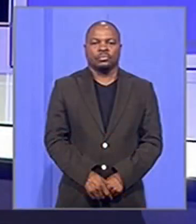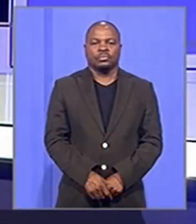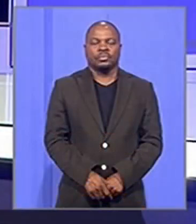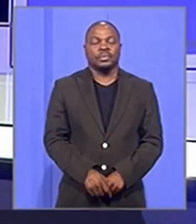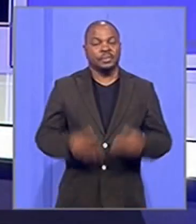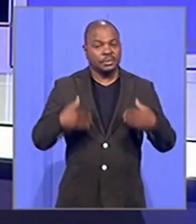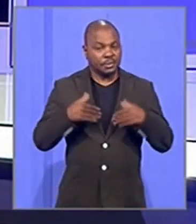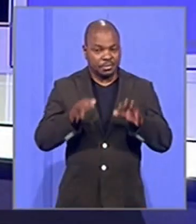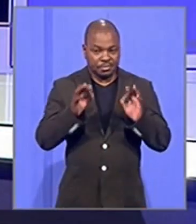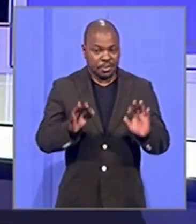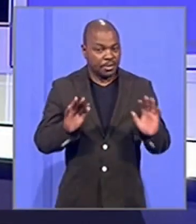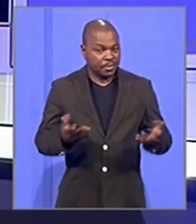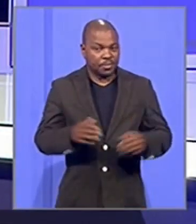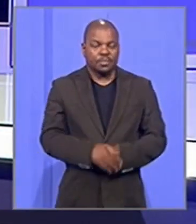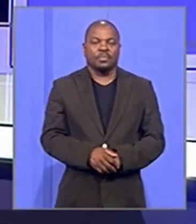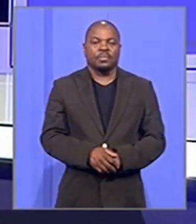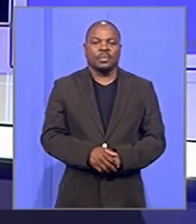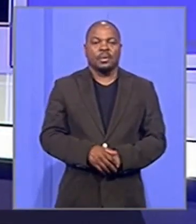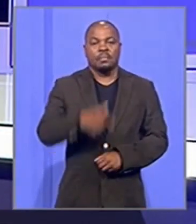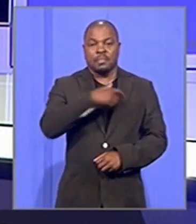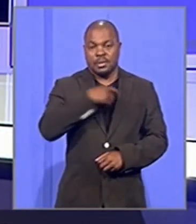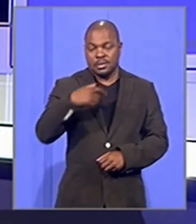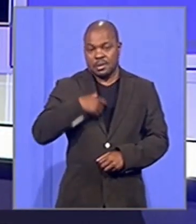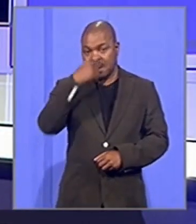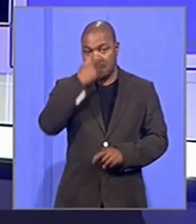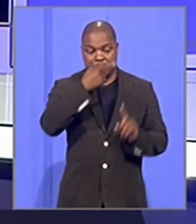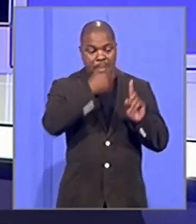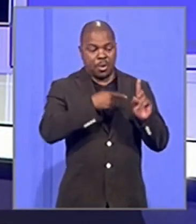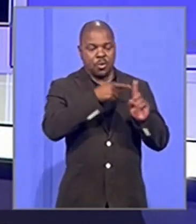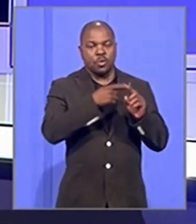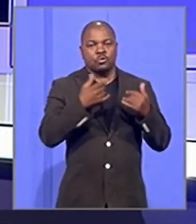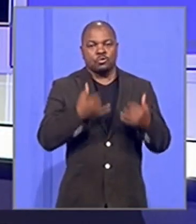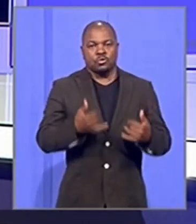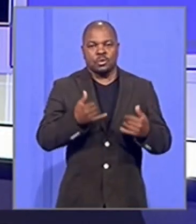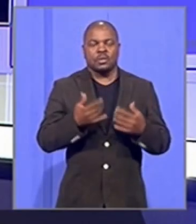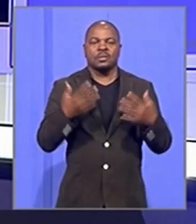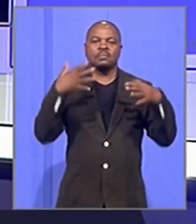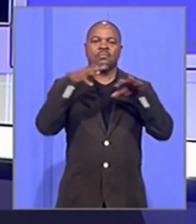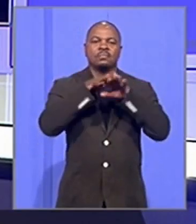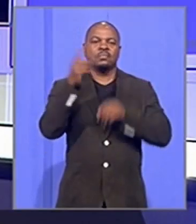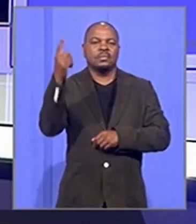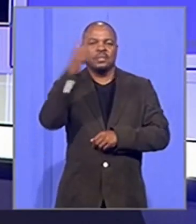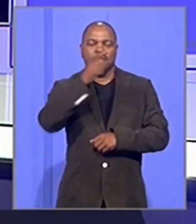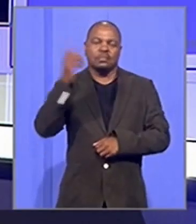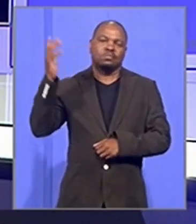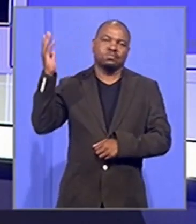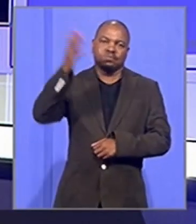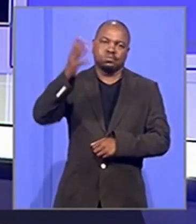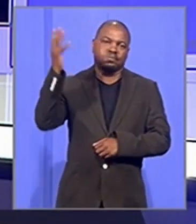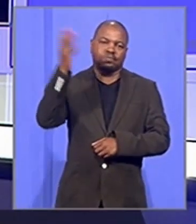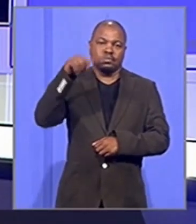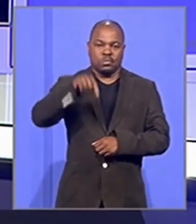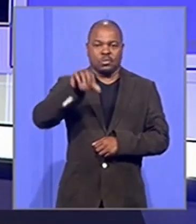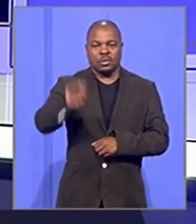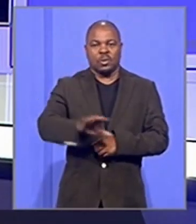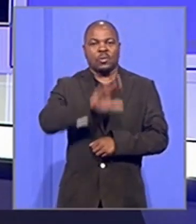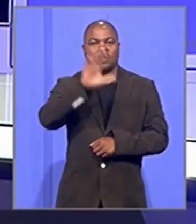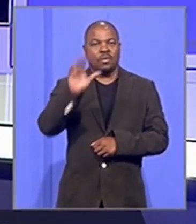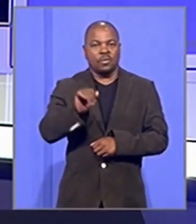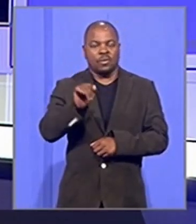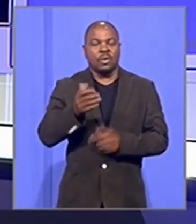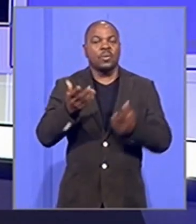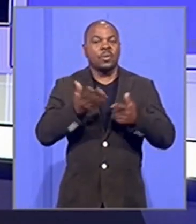Tsona re di thakgola semmuso ka ditaba tse reng Mopresidente Cyril Ramaphosa o tshetlehile puo ya sehloho ho tshwaya letsatsi la puelano Afrika Borwa.